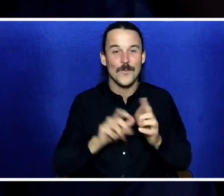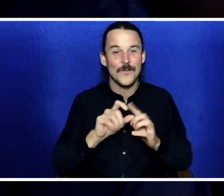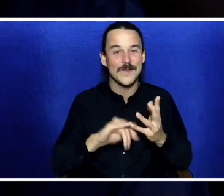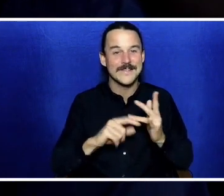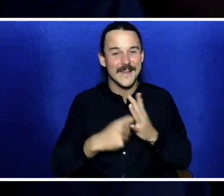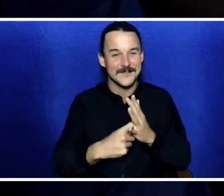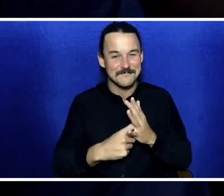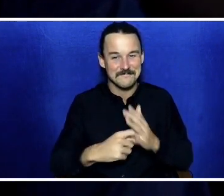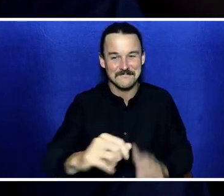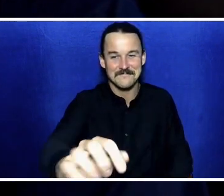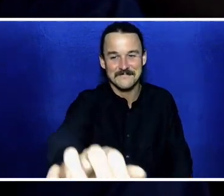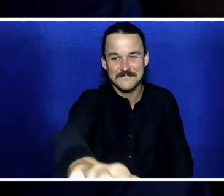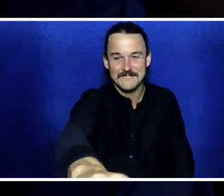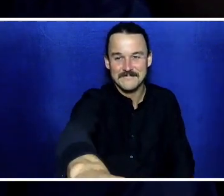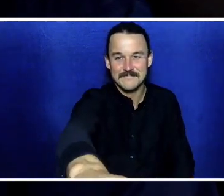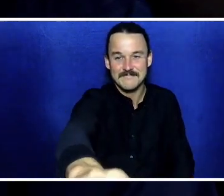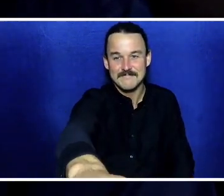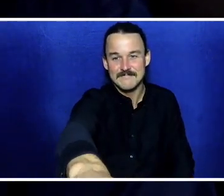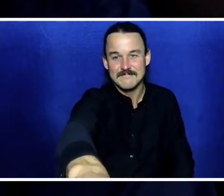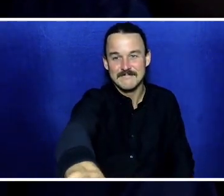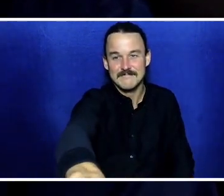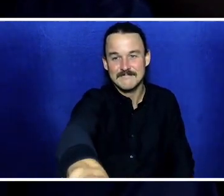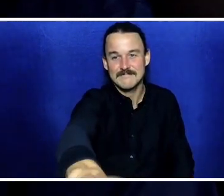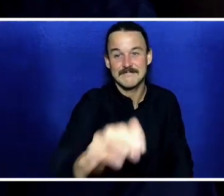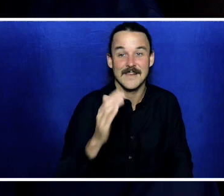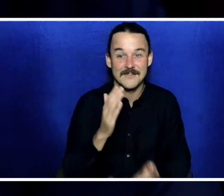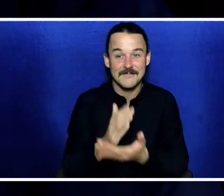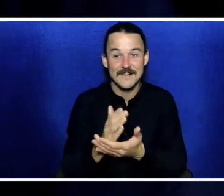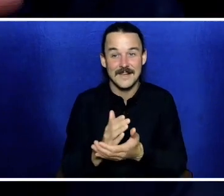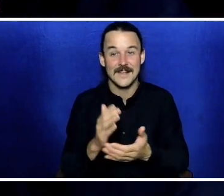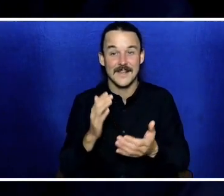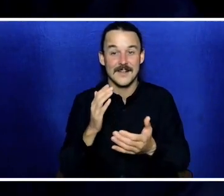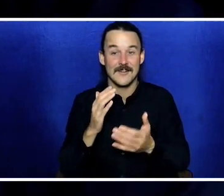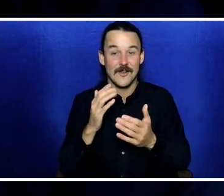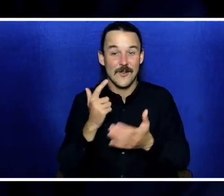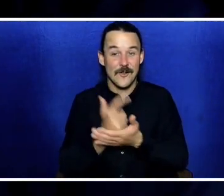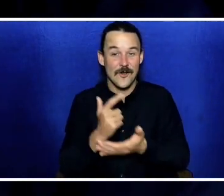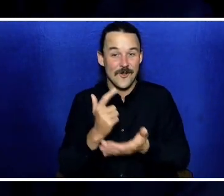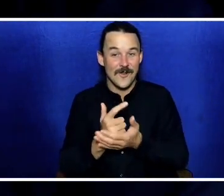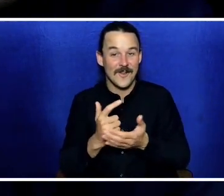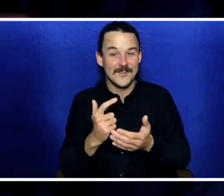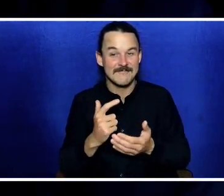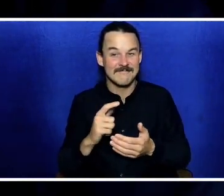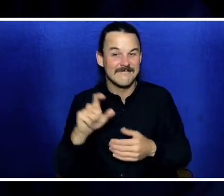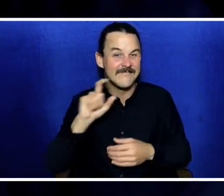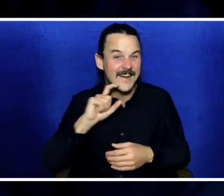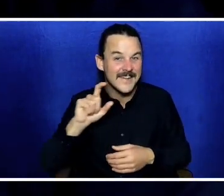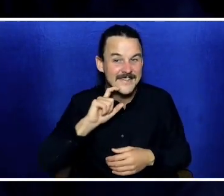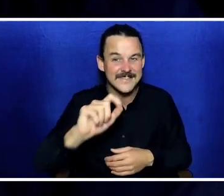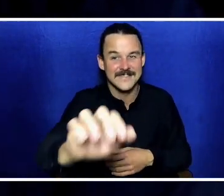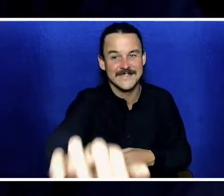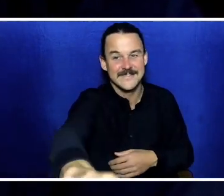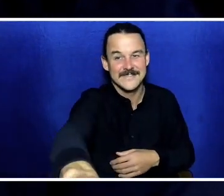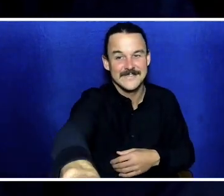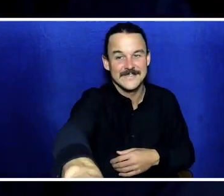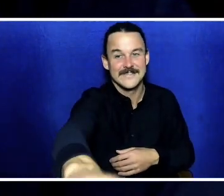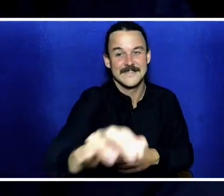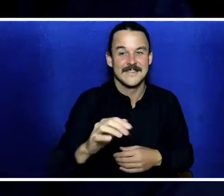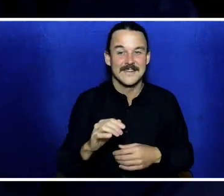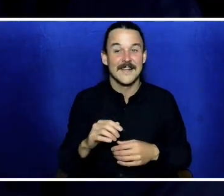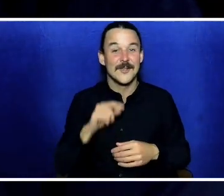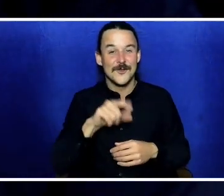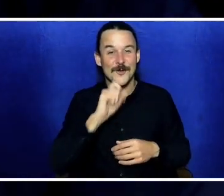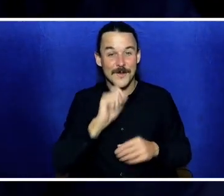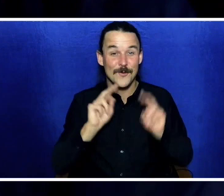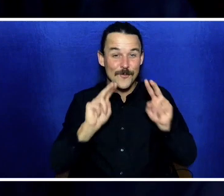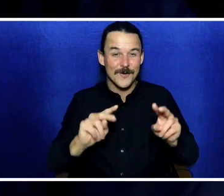much fun, and it's you have a gentle smile on your face all night. It's so beautiful,